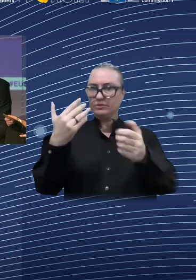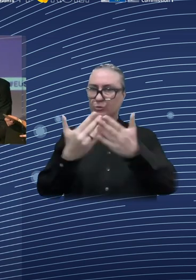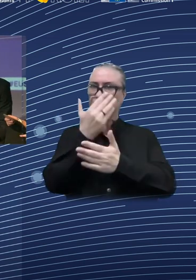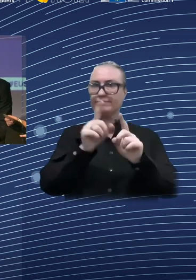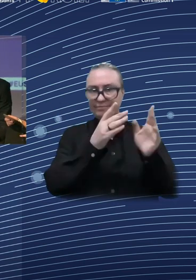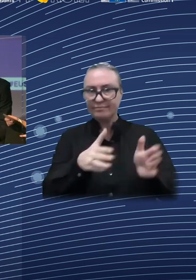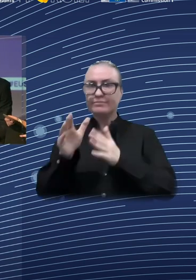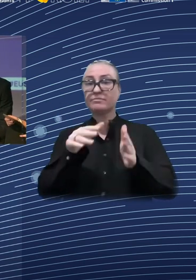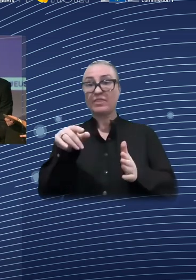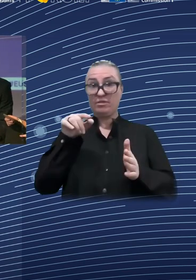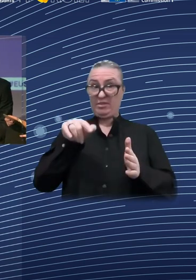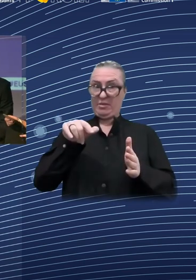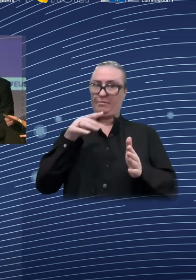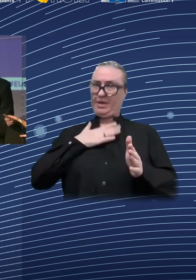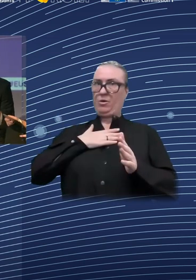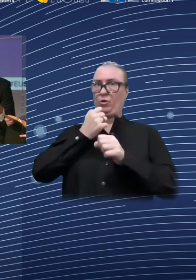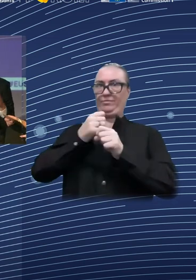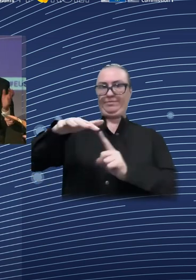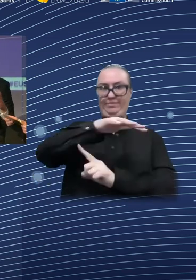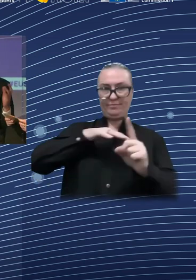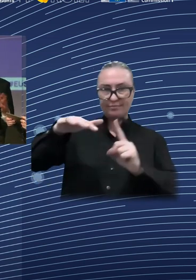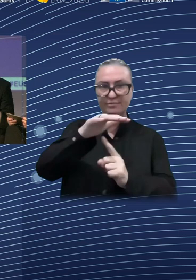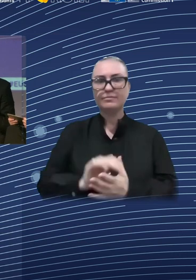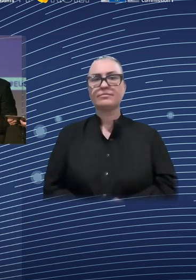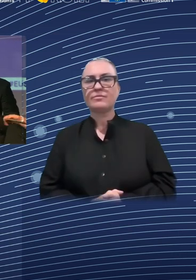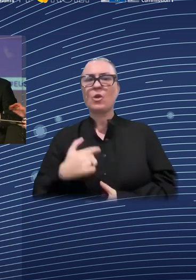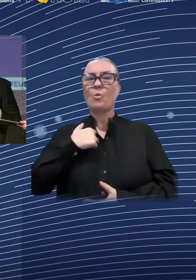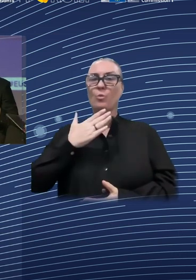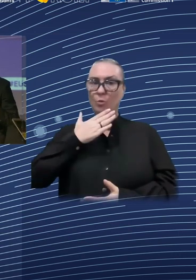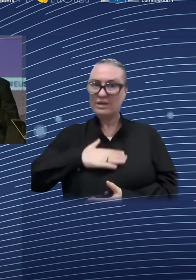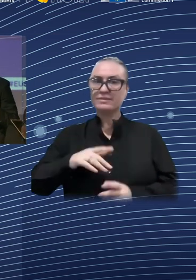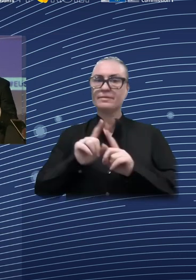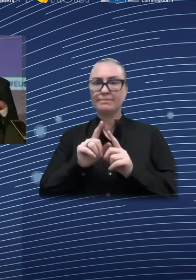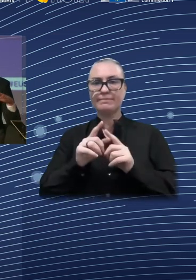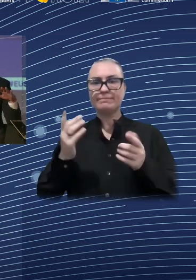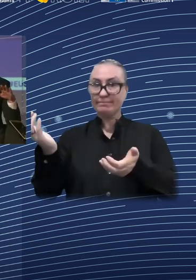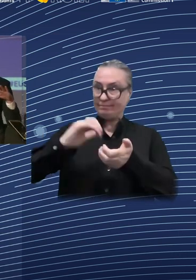about manufacturing, or well, in general, work and digitalization,